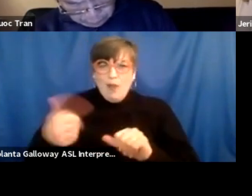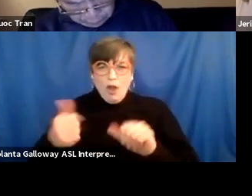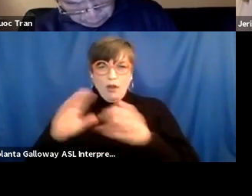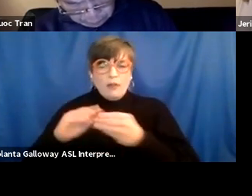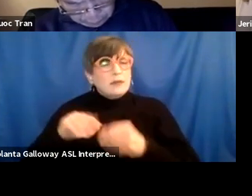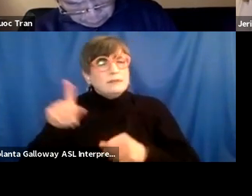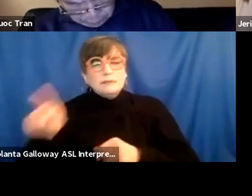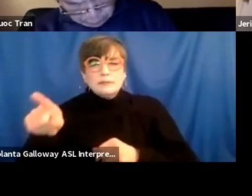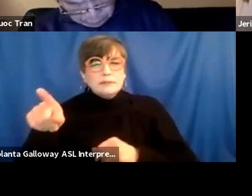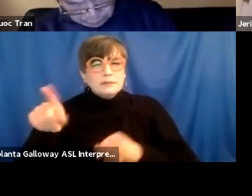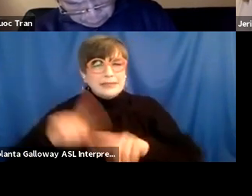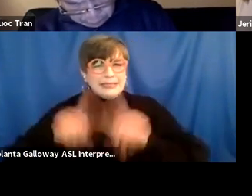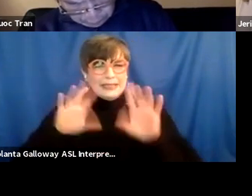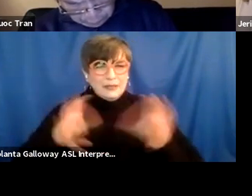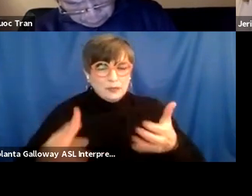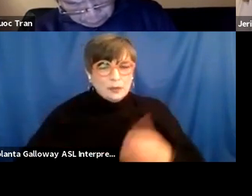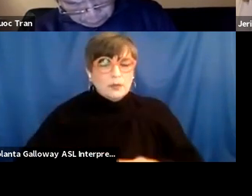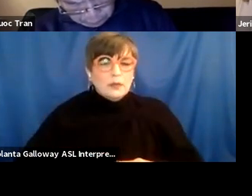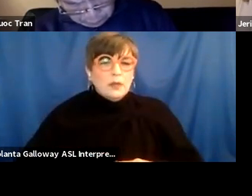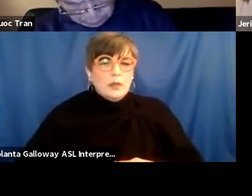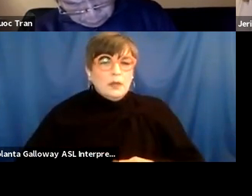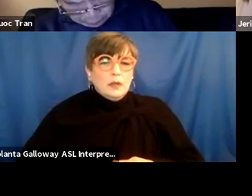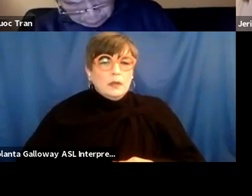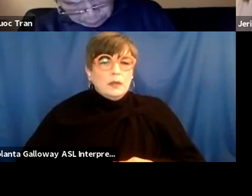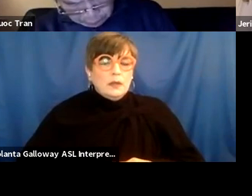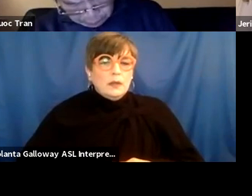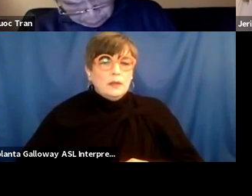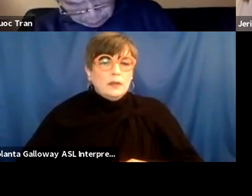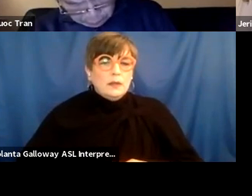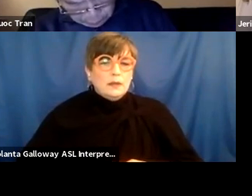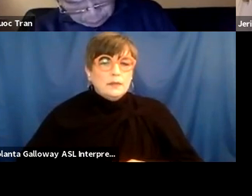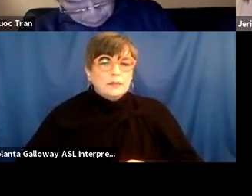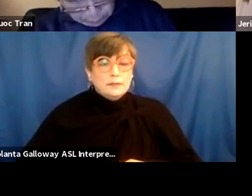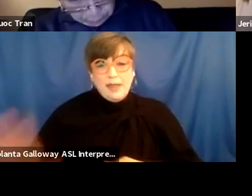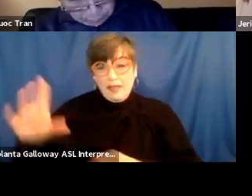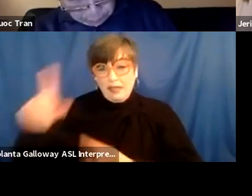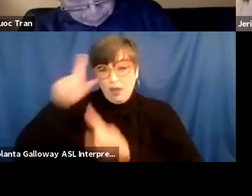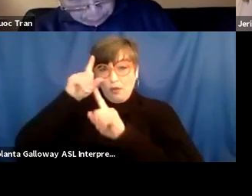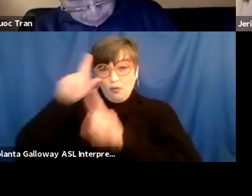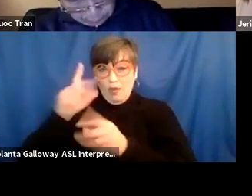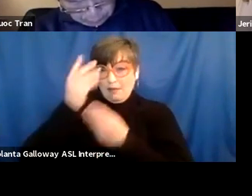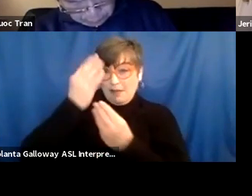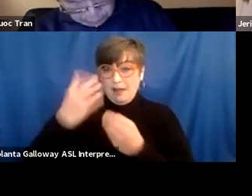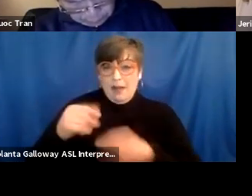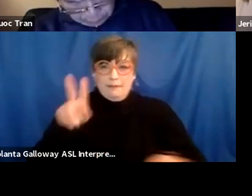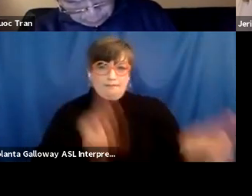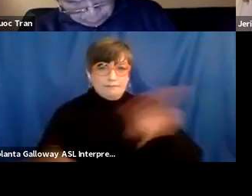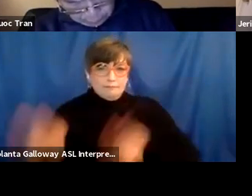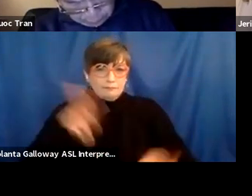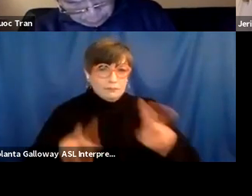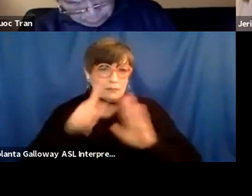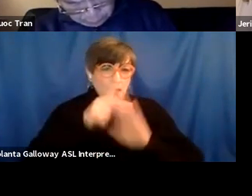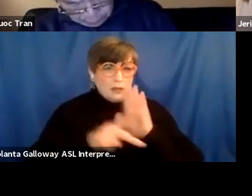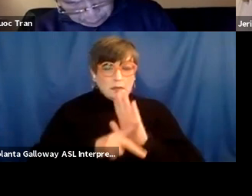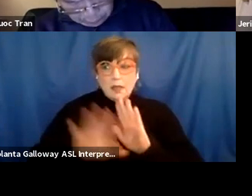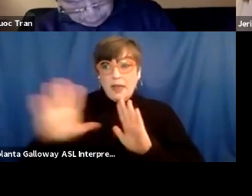looking at the data more and monitoring the policy, and there needs to be some further work that is